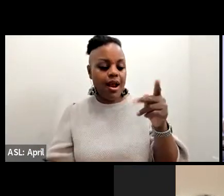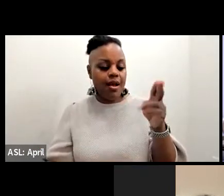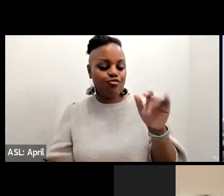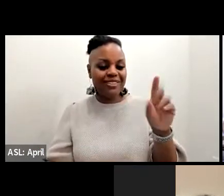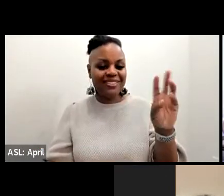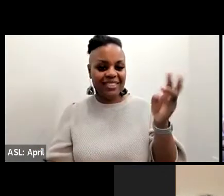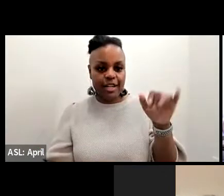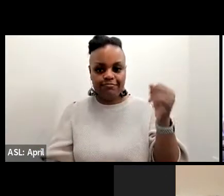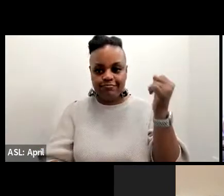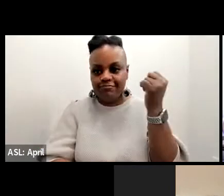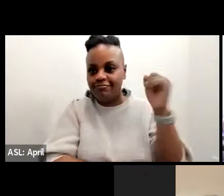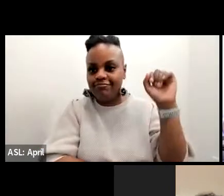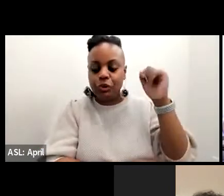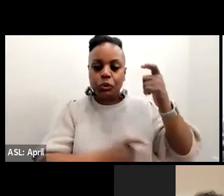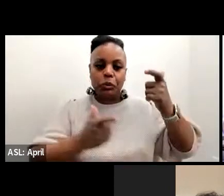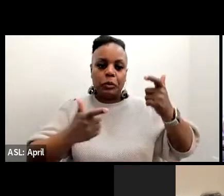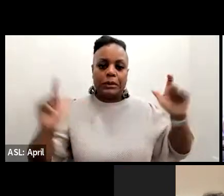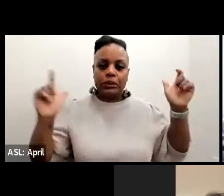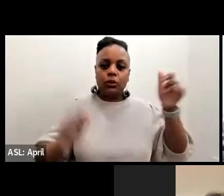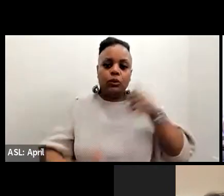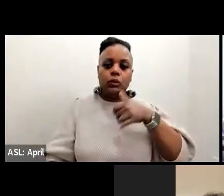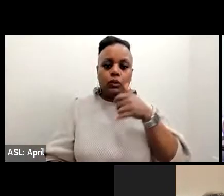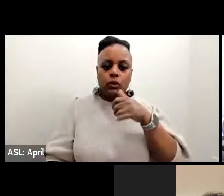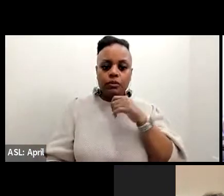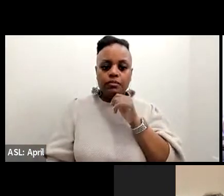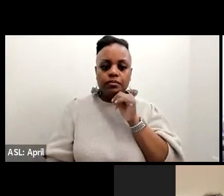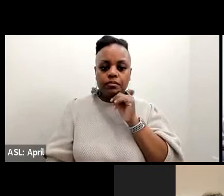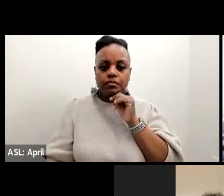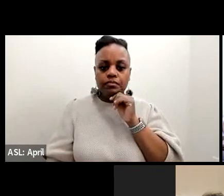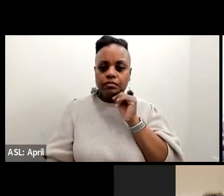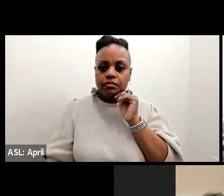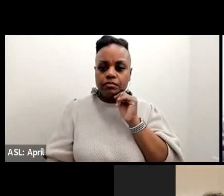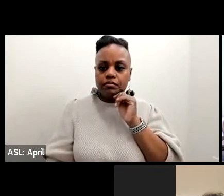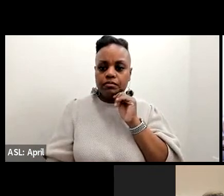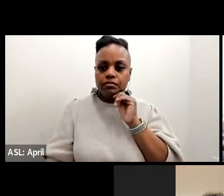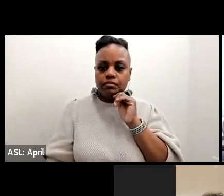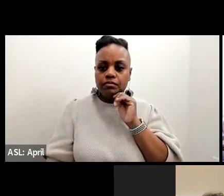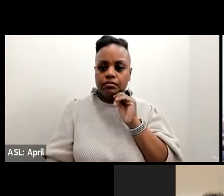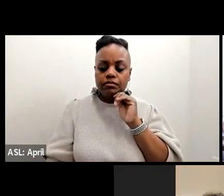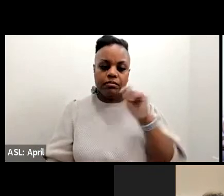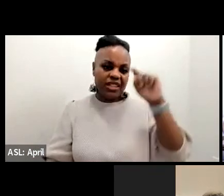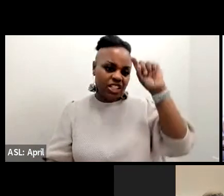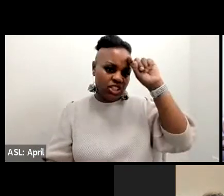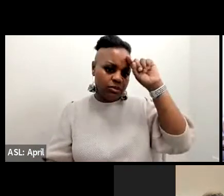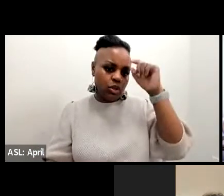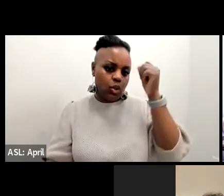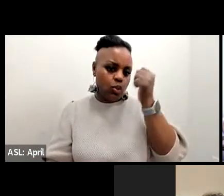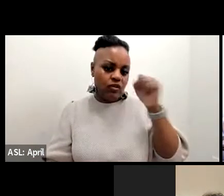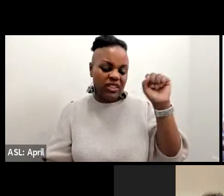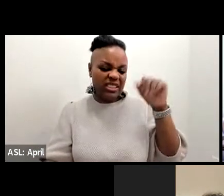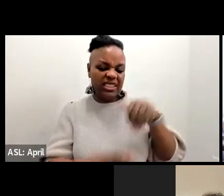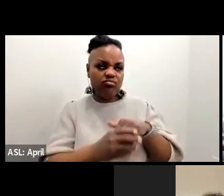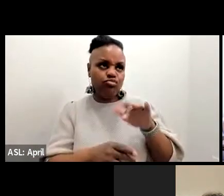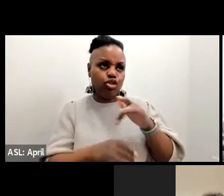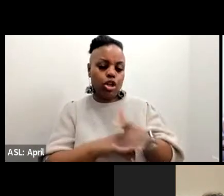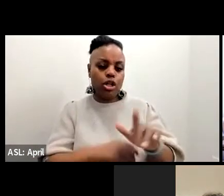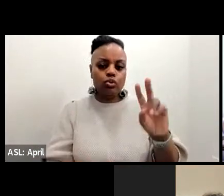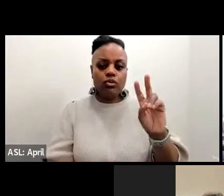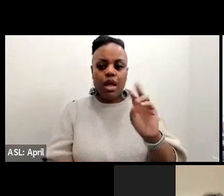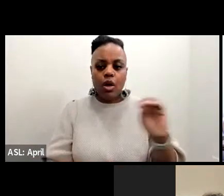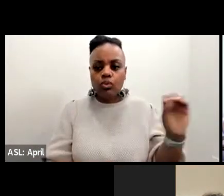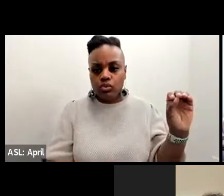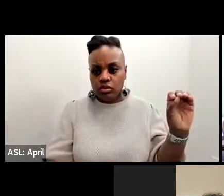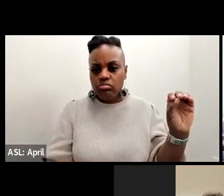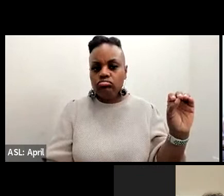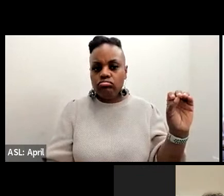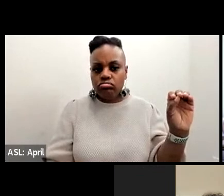Kifaya movement, and even the Egyptian revolution of 2011. And jumping to 2014. Our research